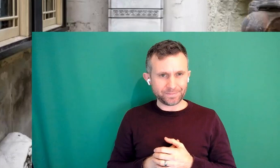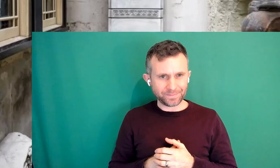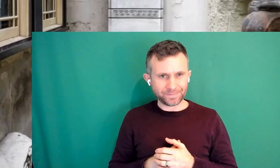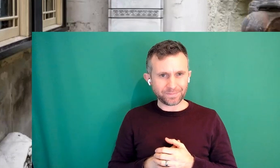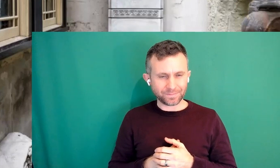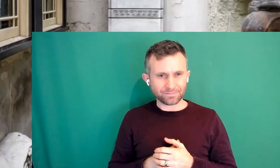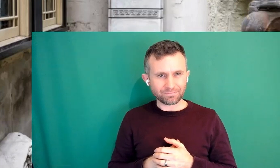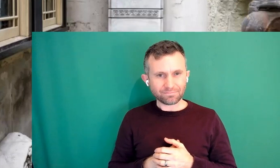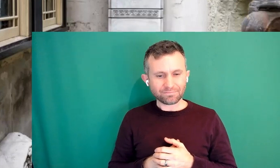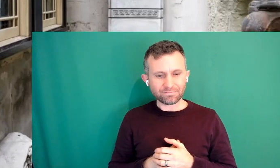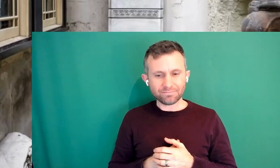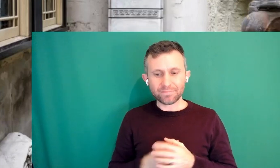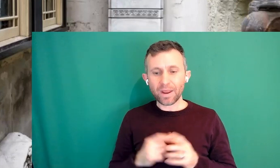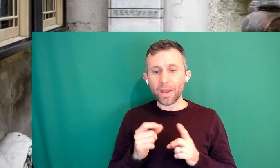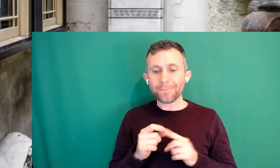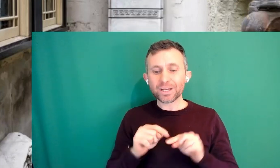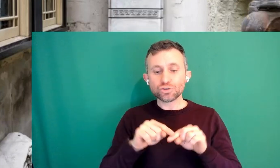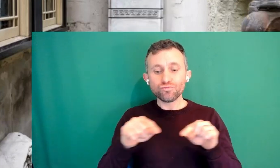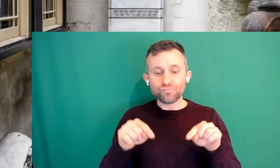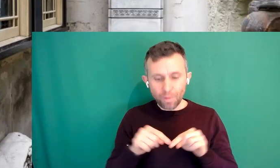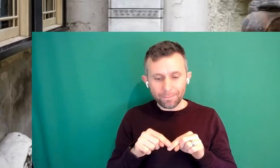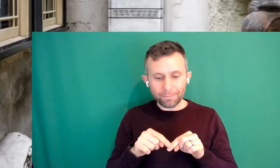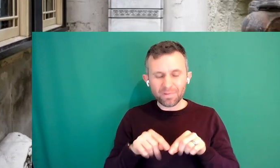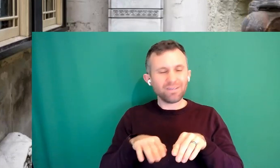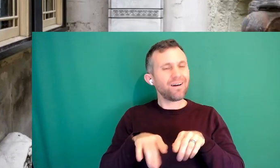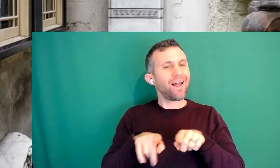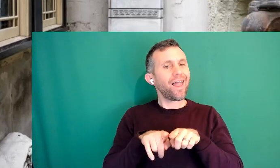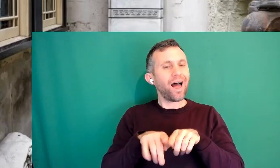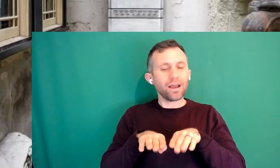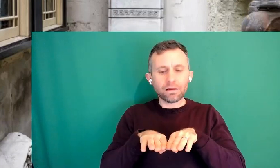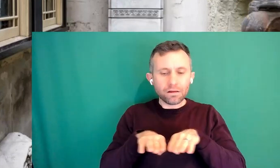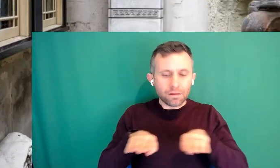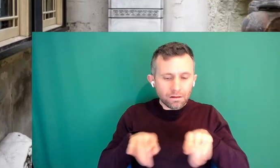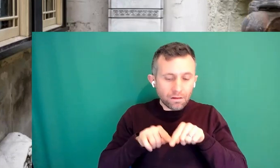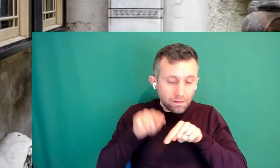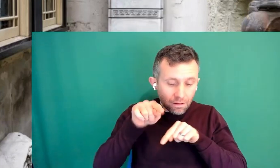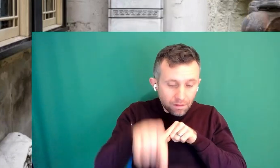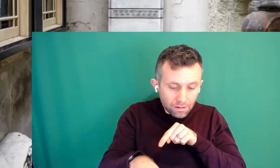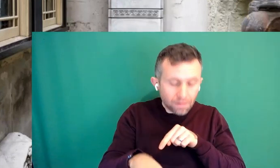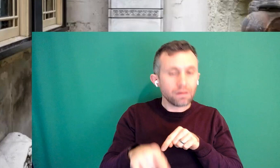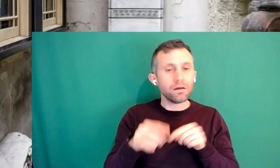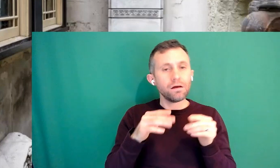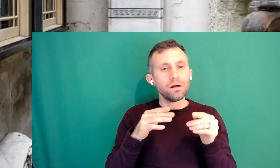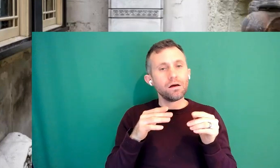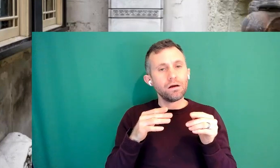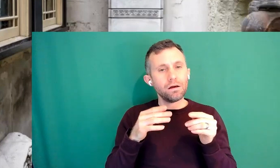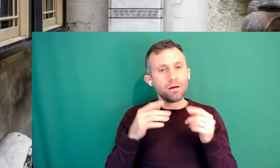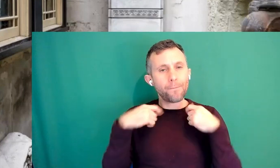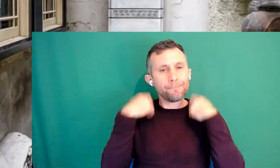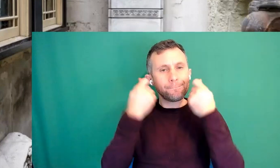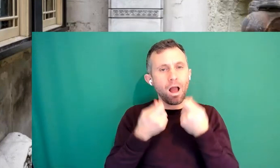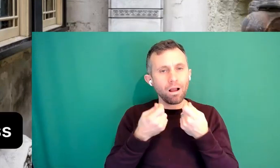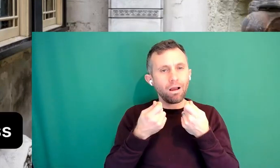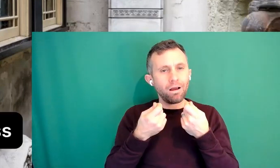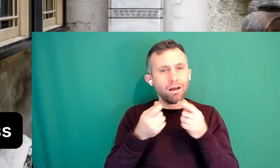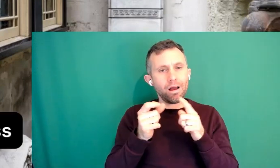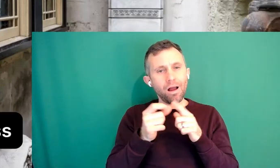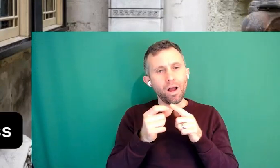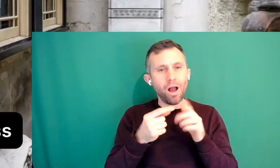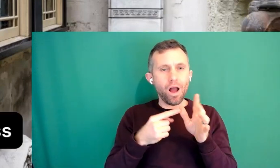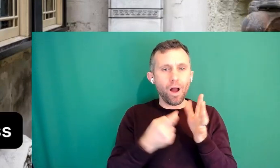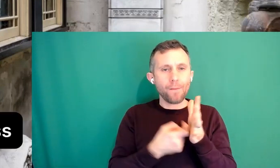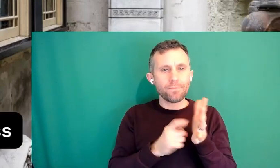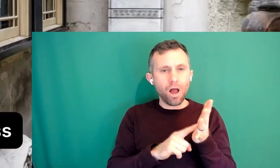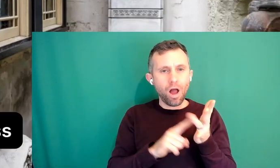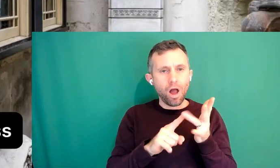is a mock altar, and grotesques cover the walls. The central picture shows the space